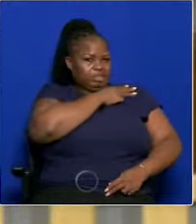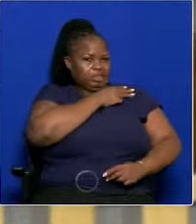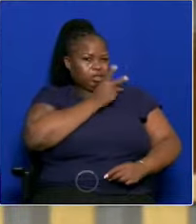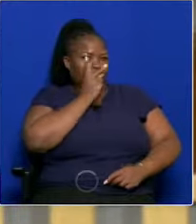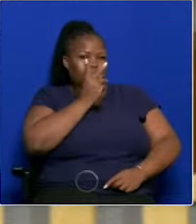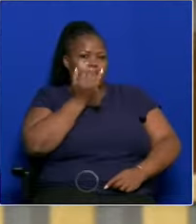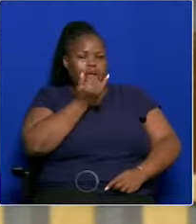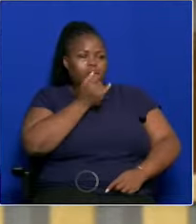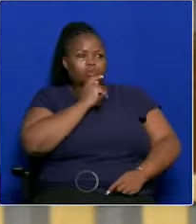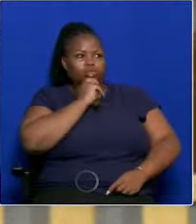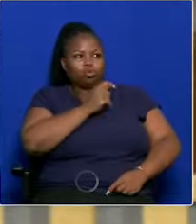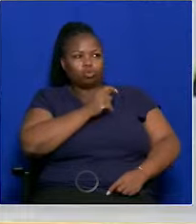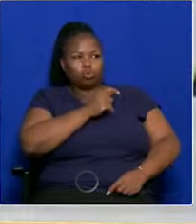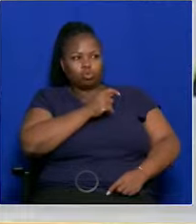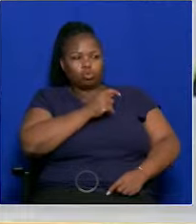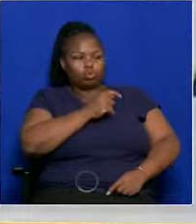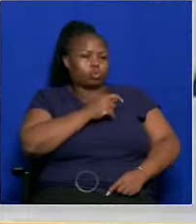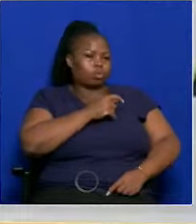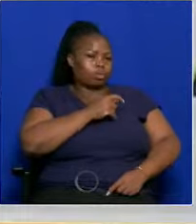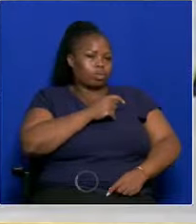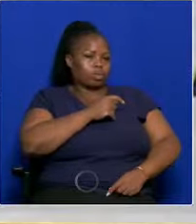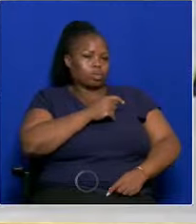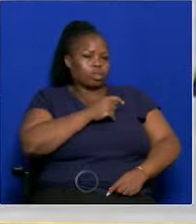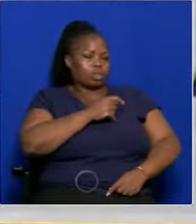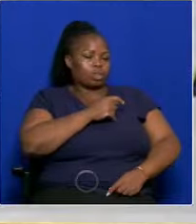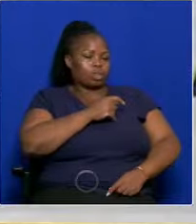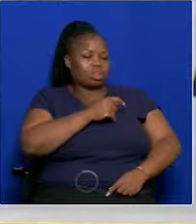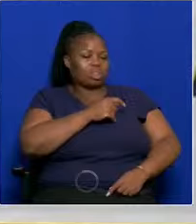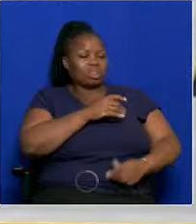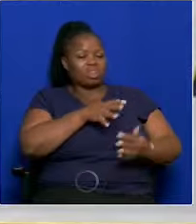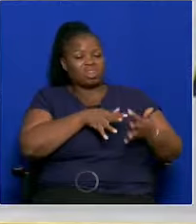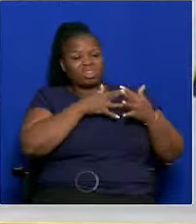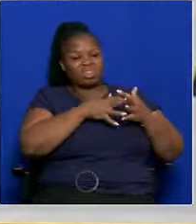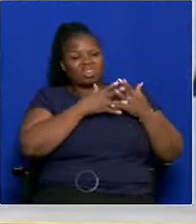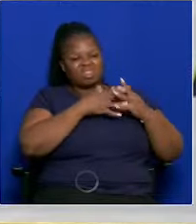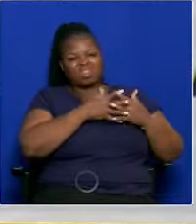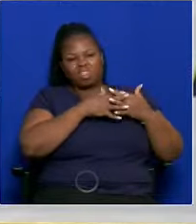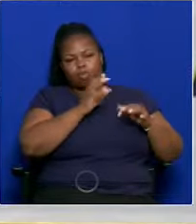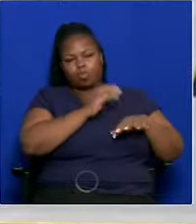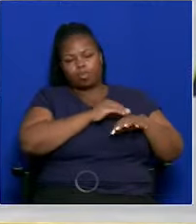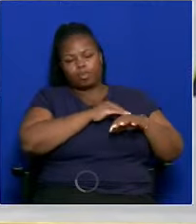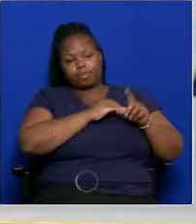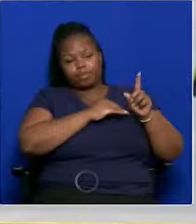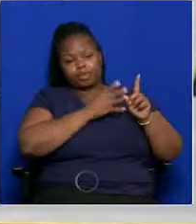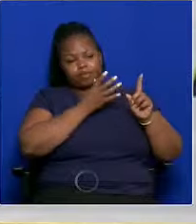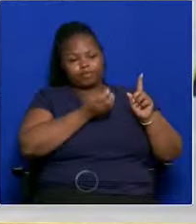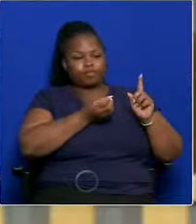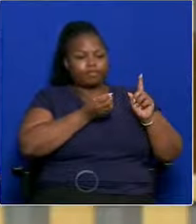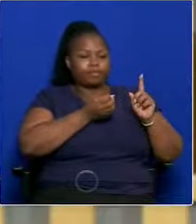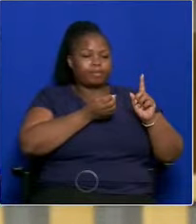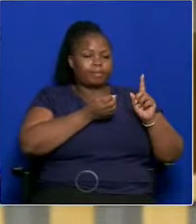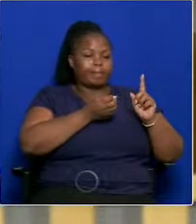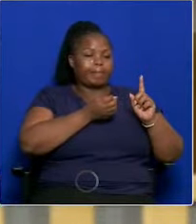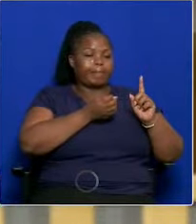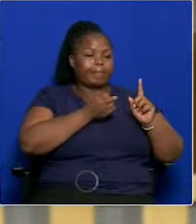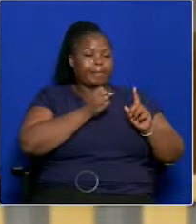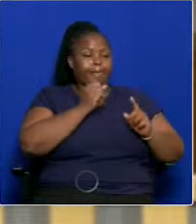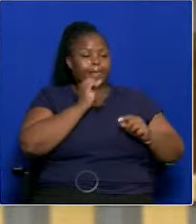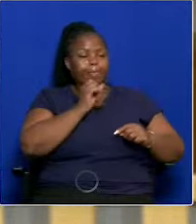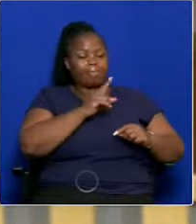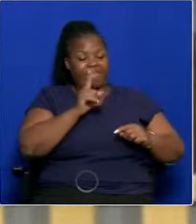sides. And if it is suggested to